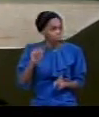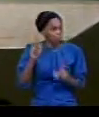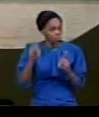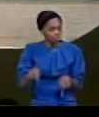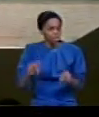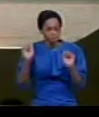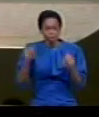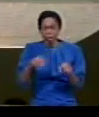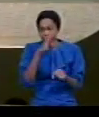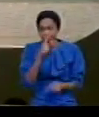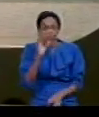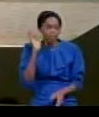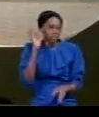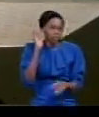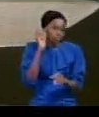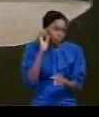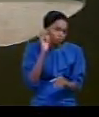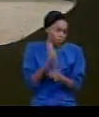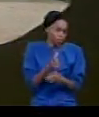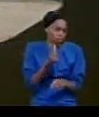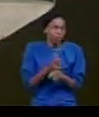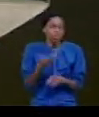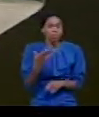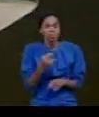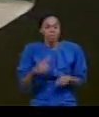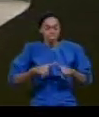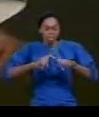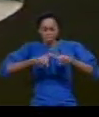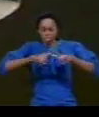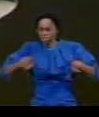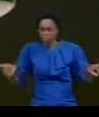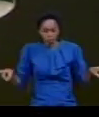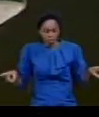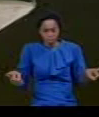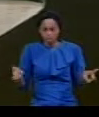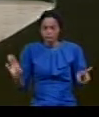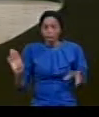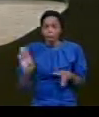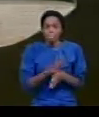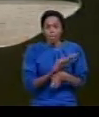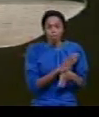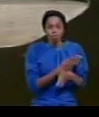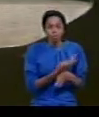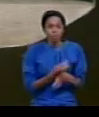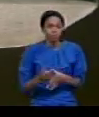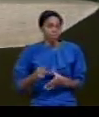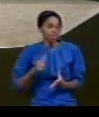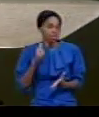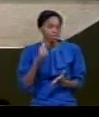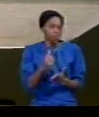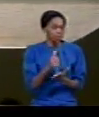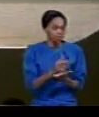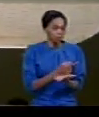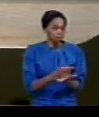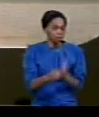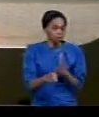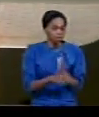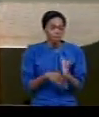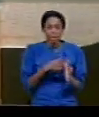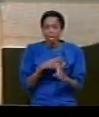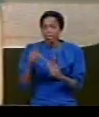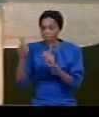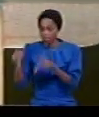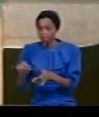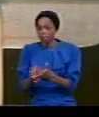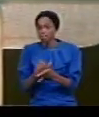a gulf between the self-righteous and the one who is truly godly. Look